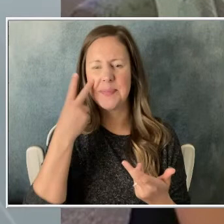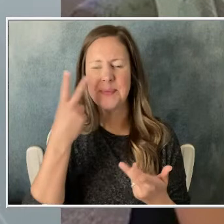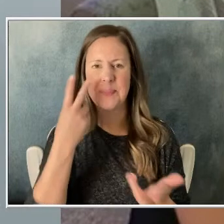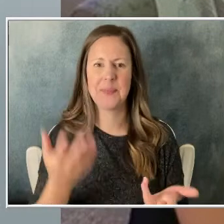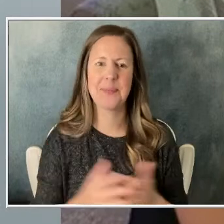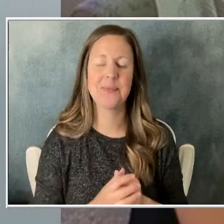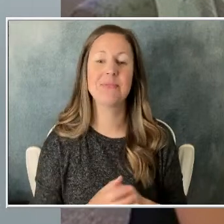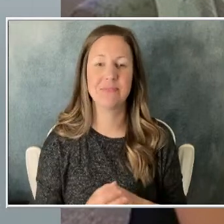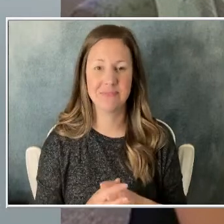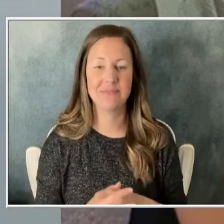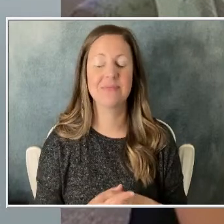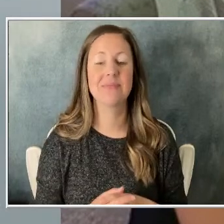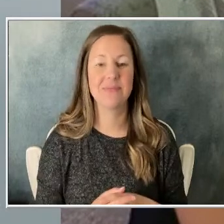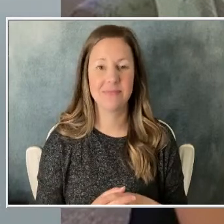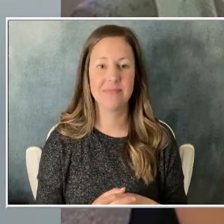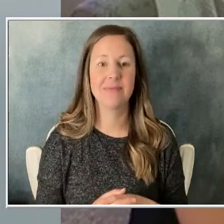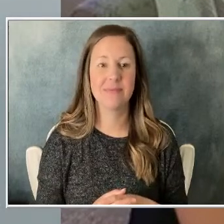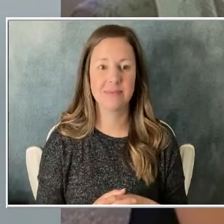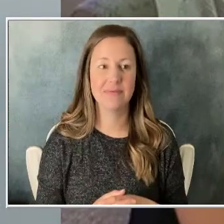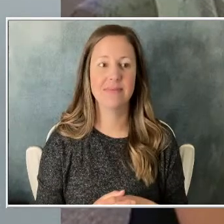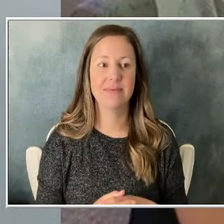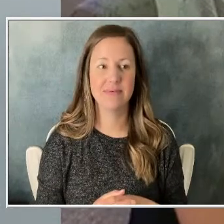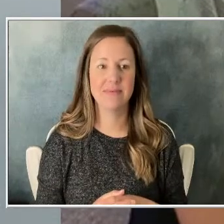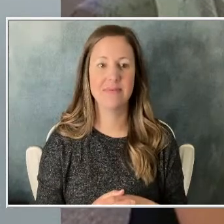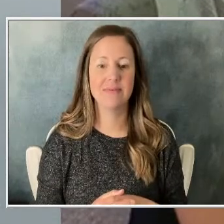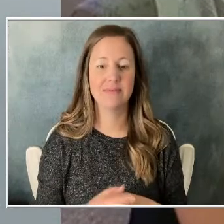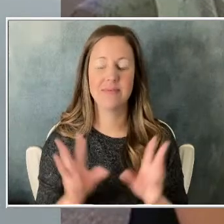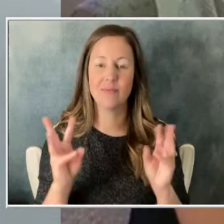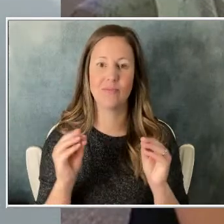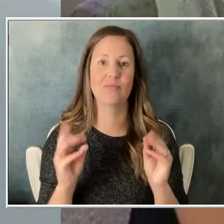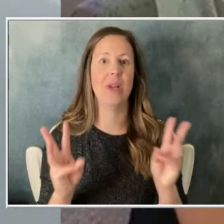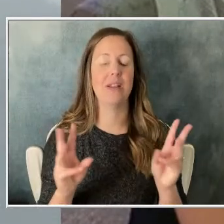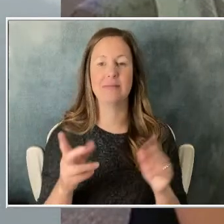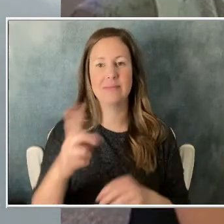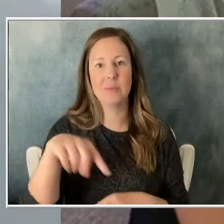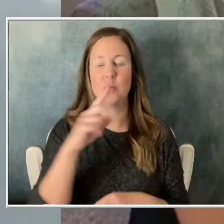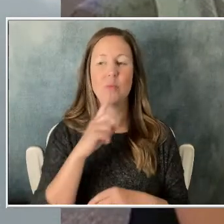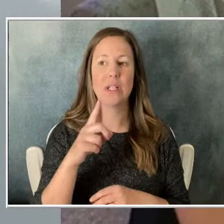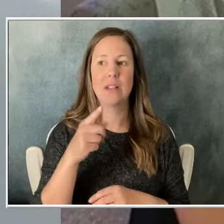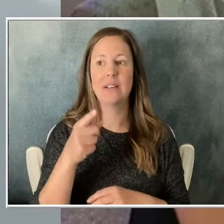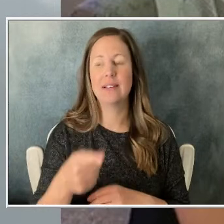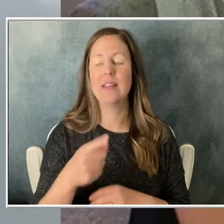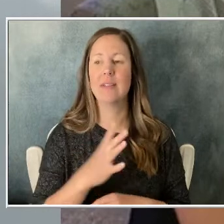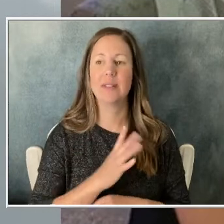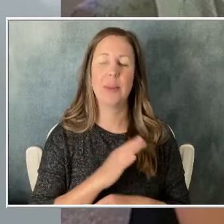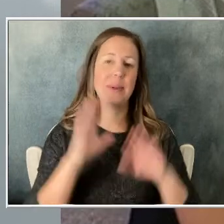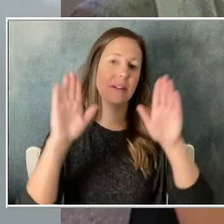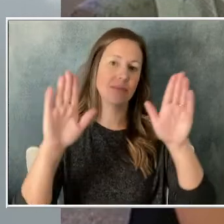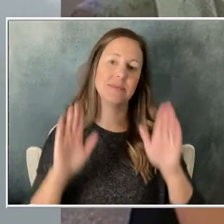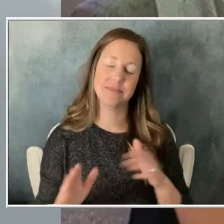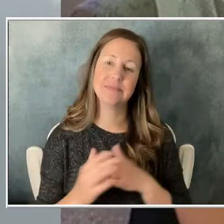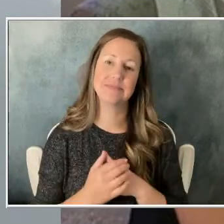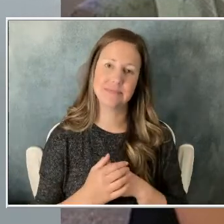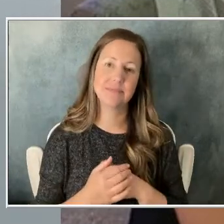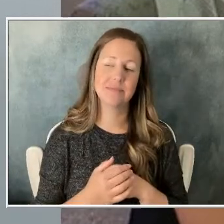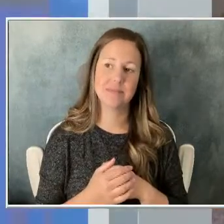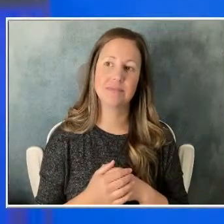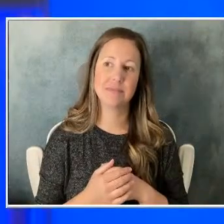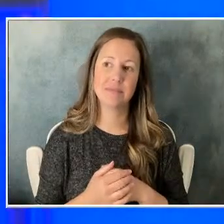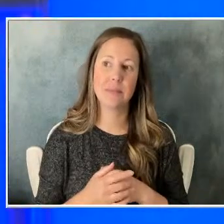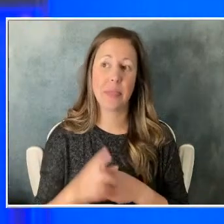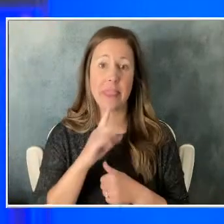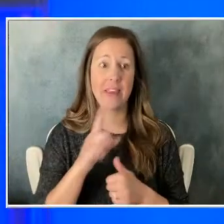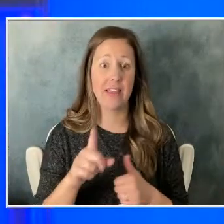have been also super. I mean, from the first day, we didn't know very much what was going